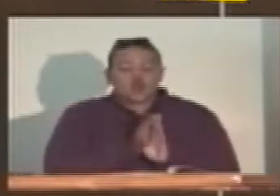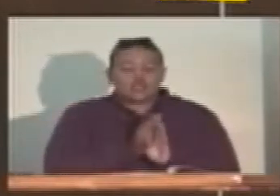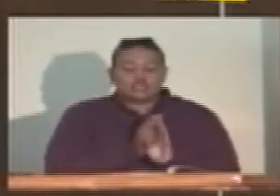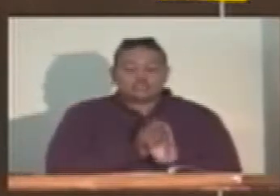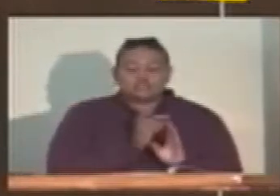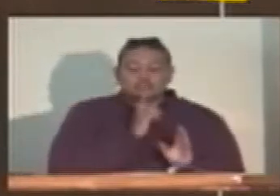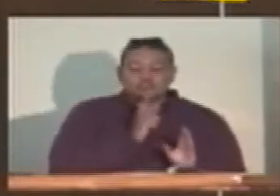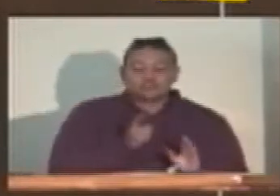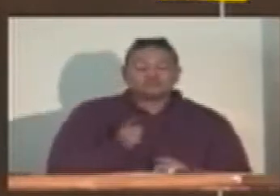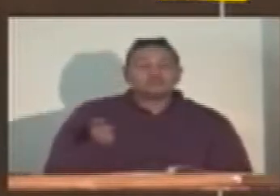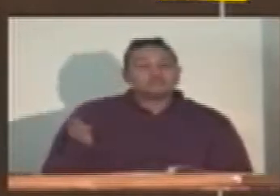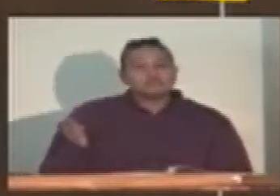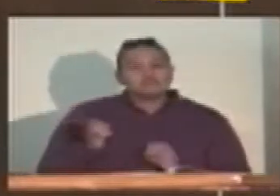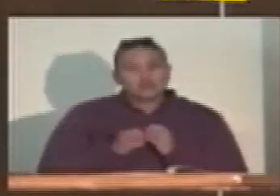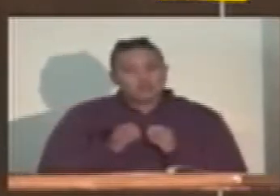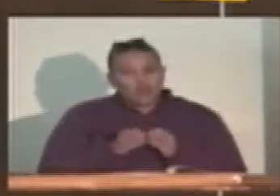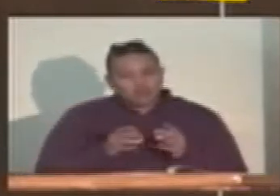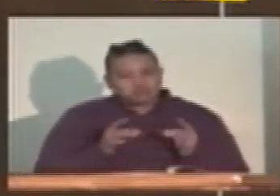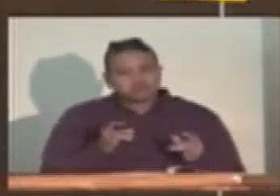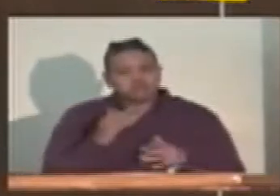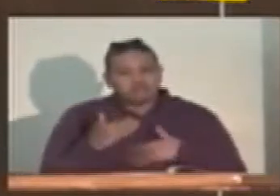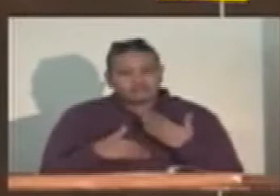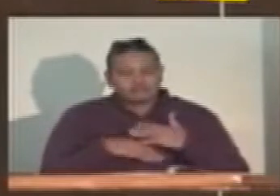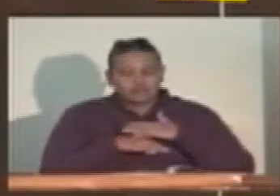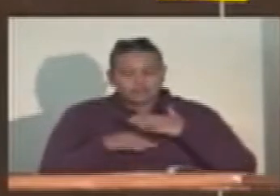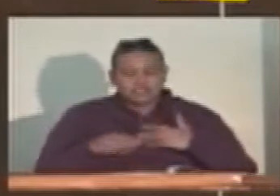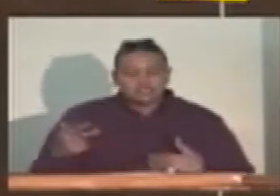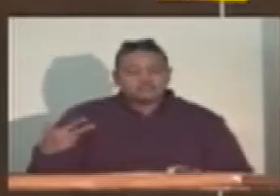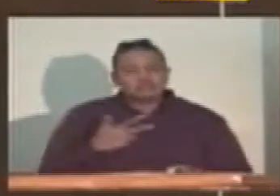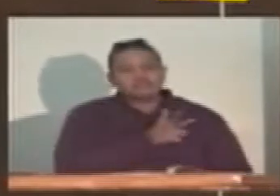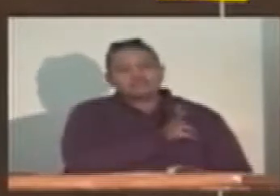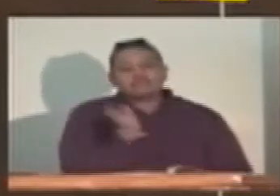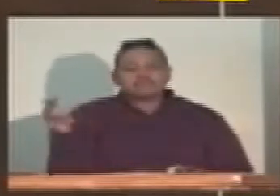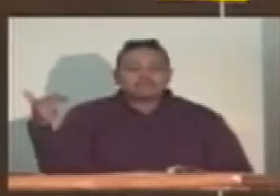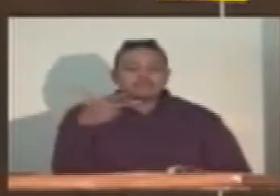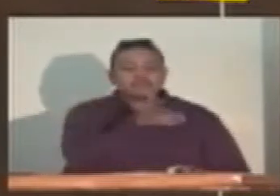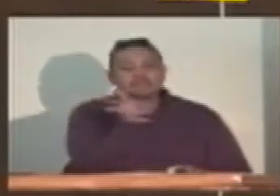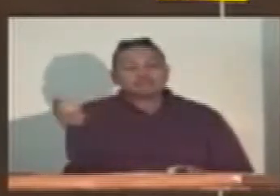to cycle on a more efficient basis and